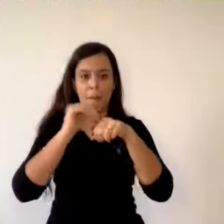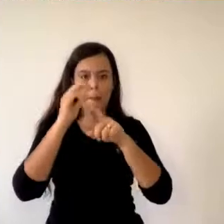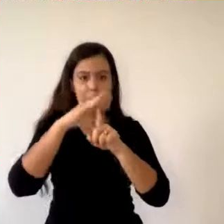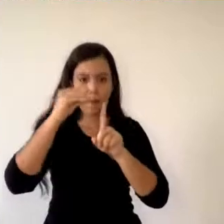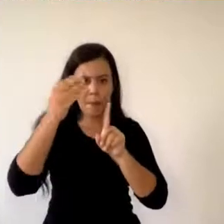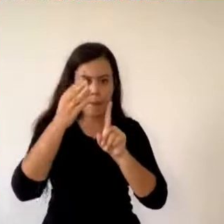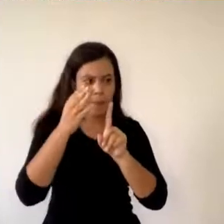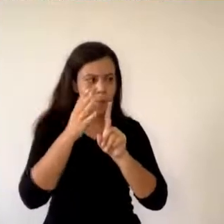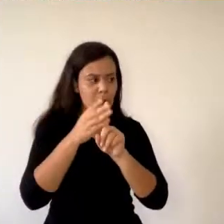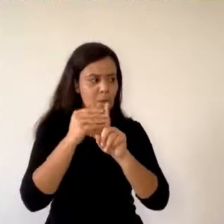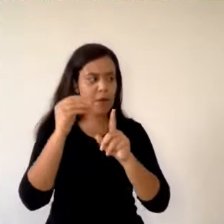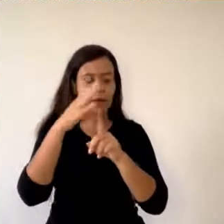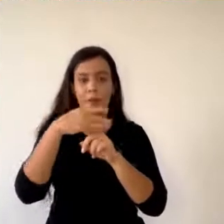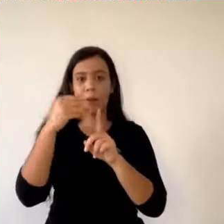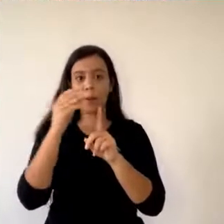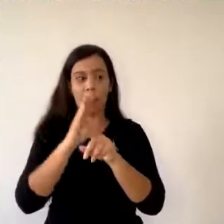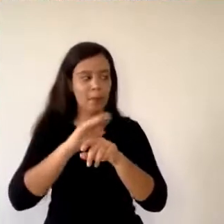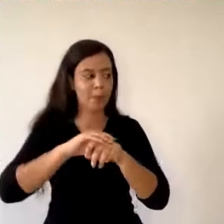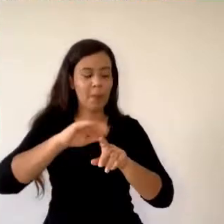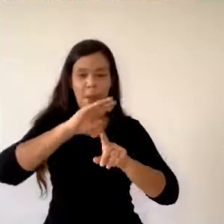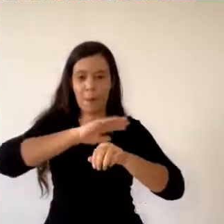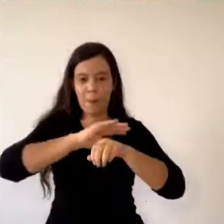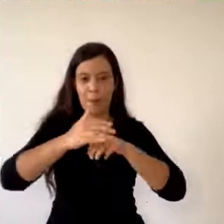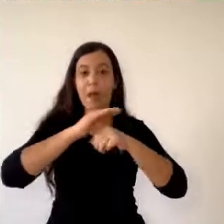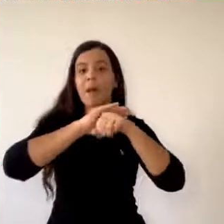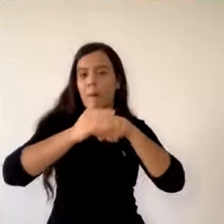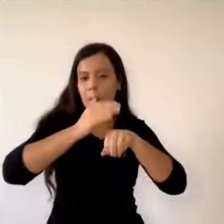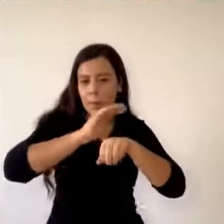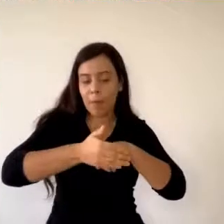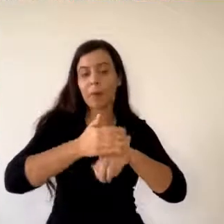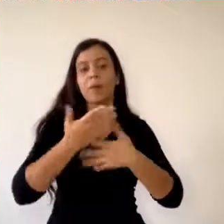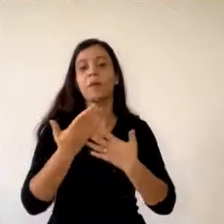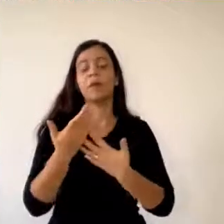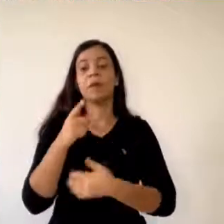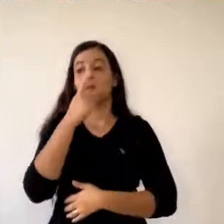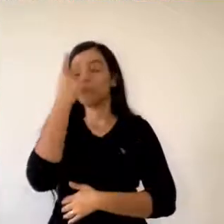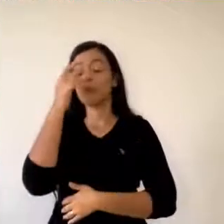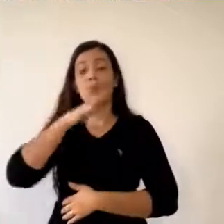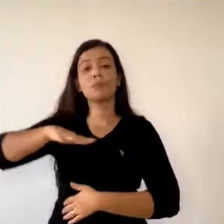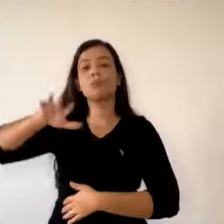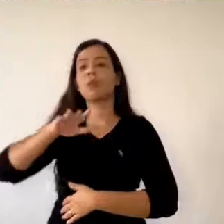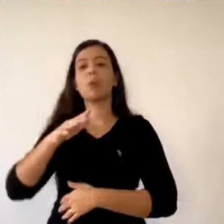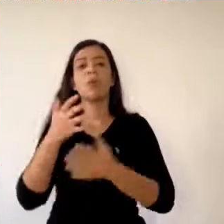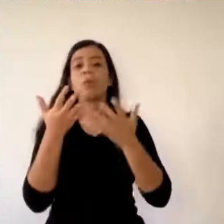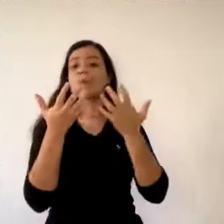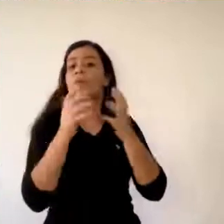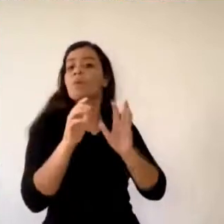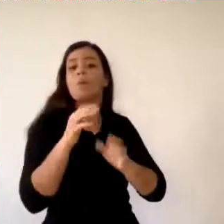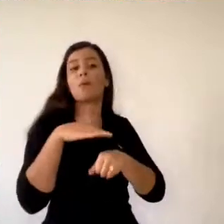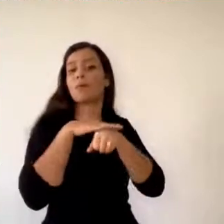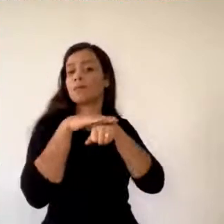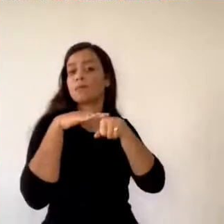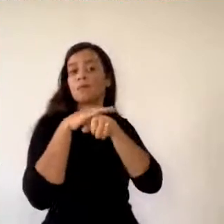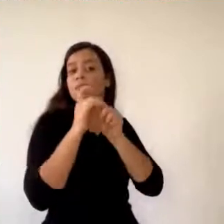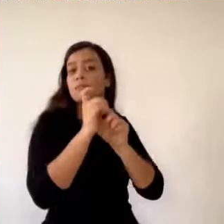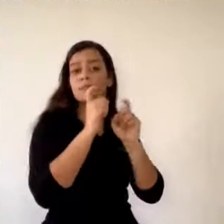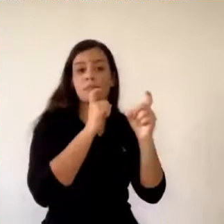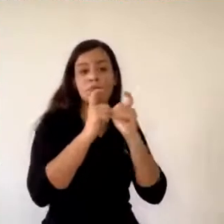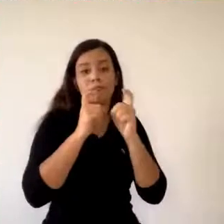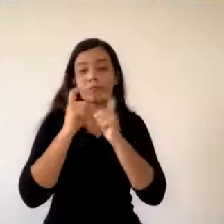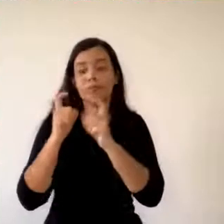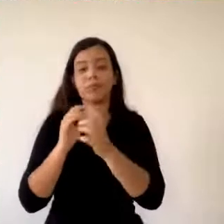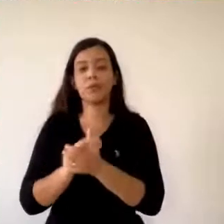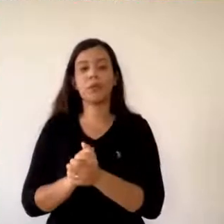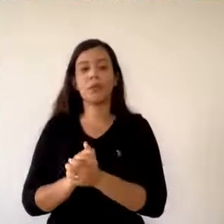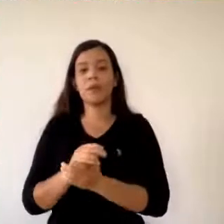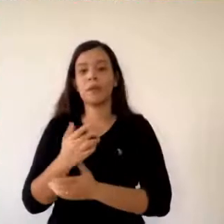pedophilia, these are subject matters that cause people feel bothered and uncomfortable in talking